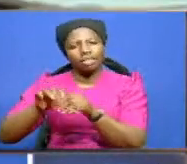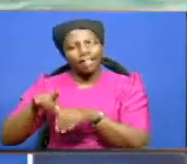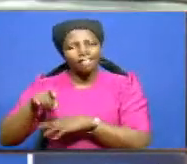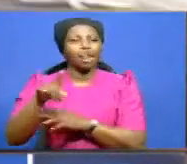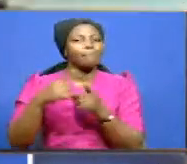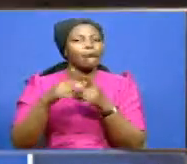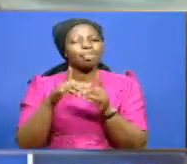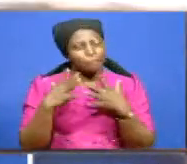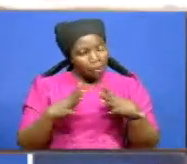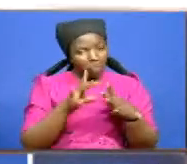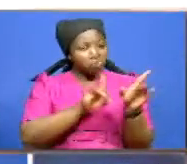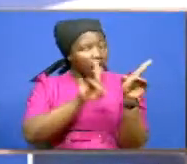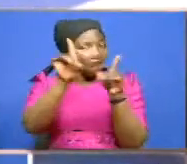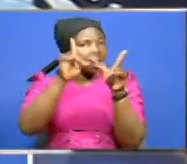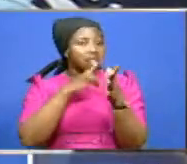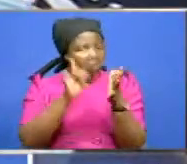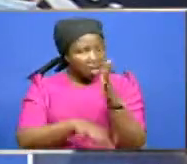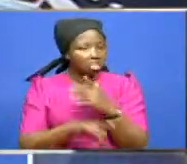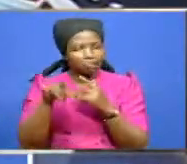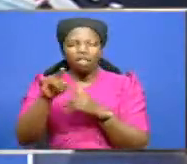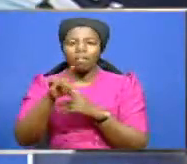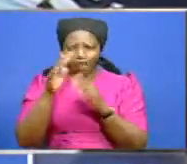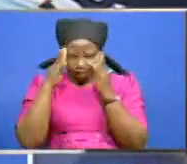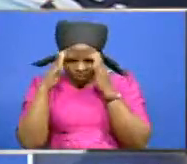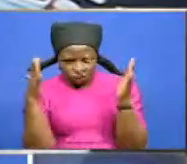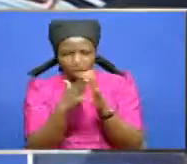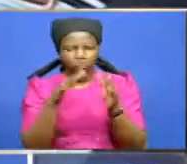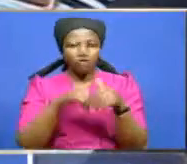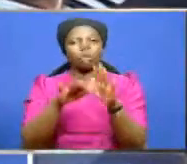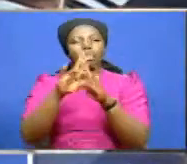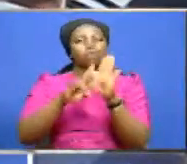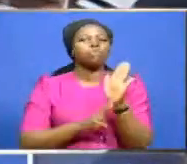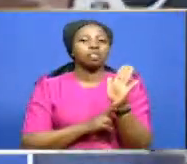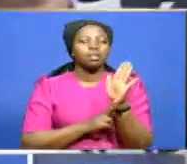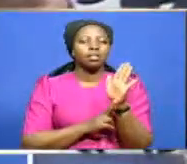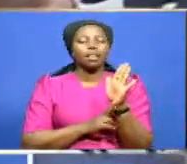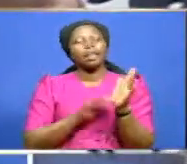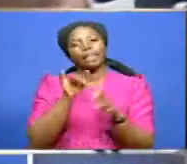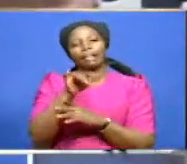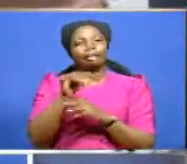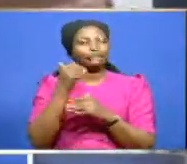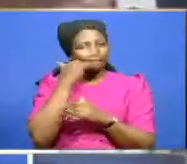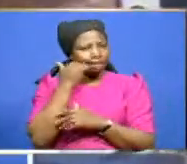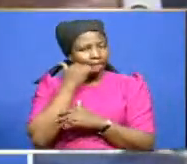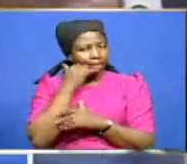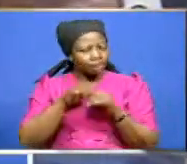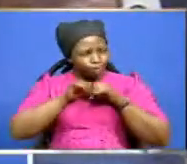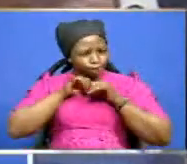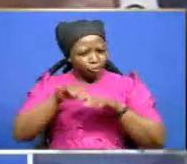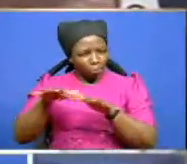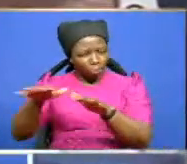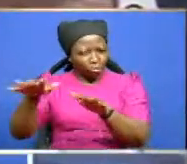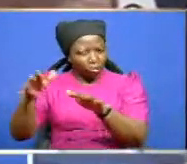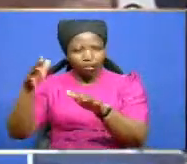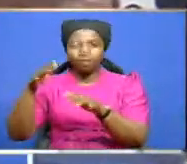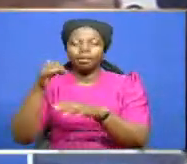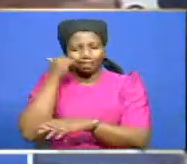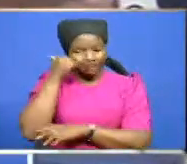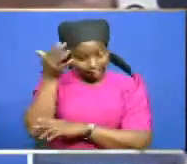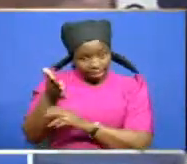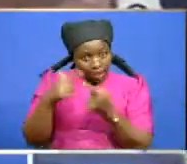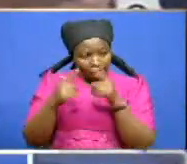to observe the laid regulations. Huu ugonjwa panda ya kusambaa iko, lakini watu wenyewe